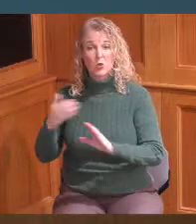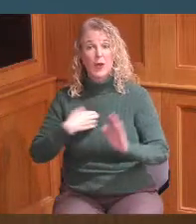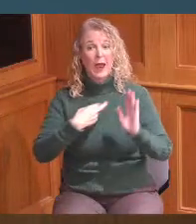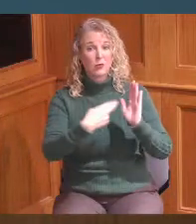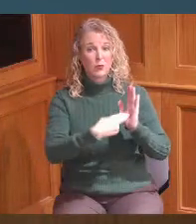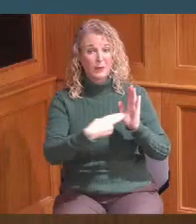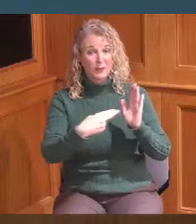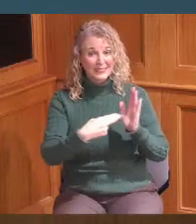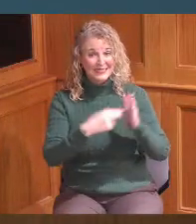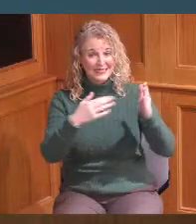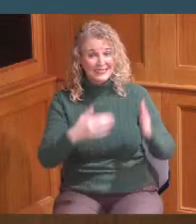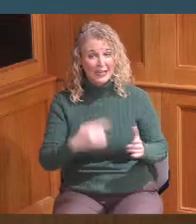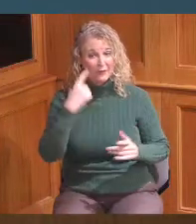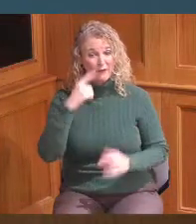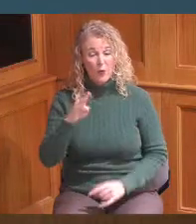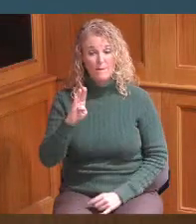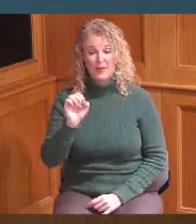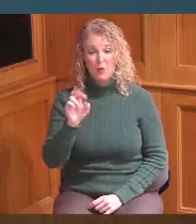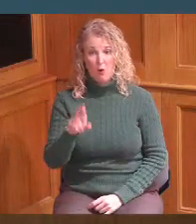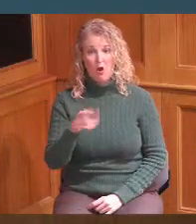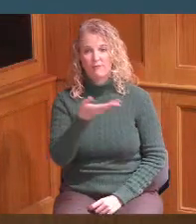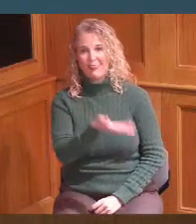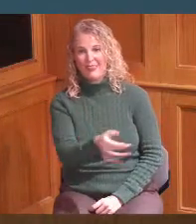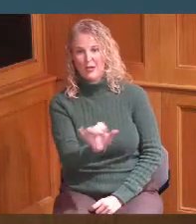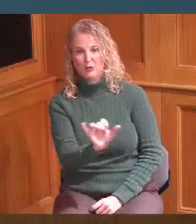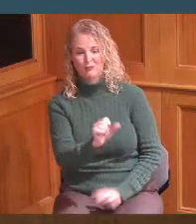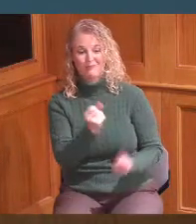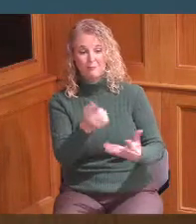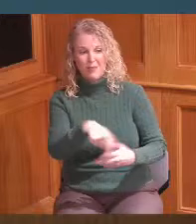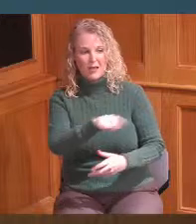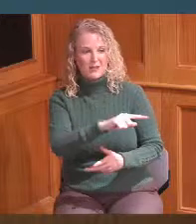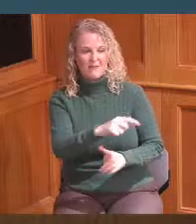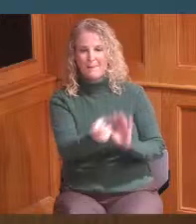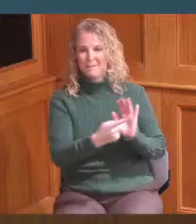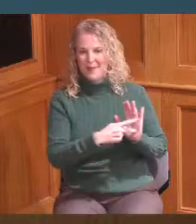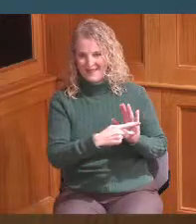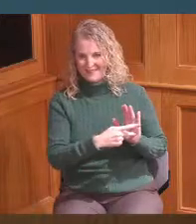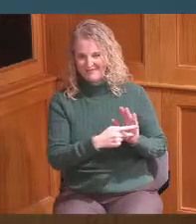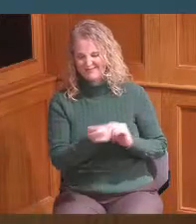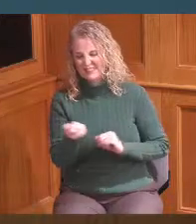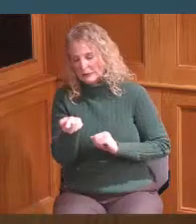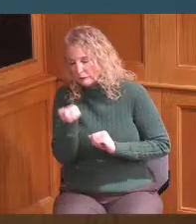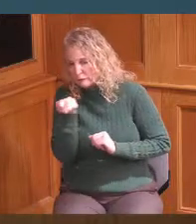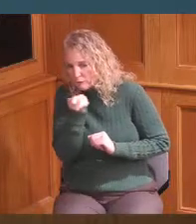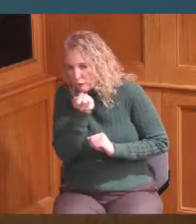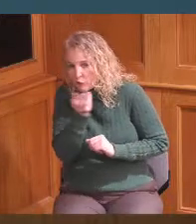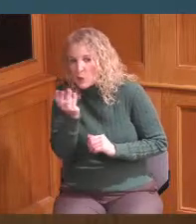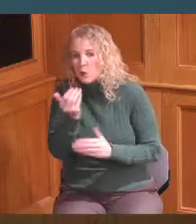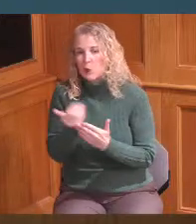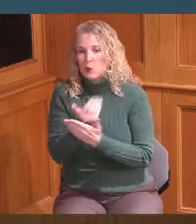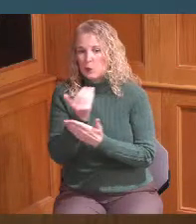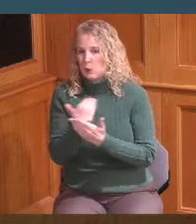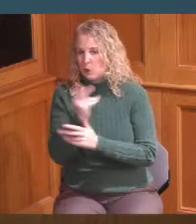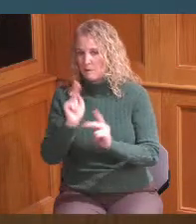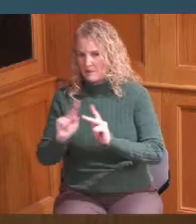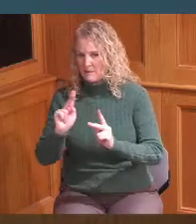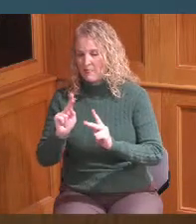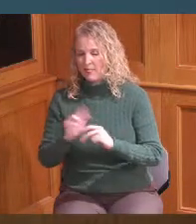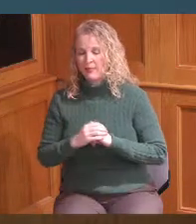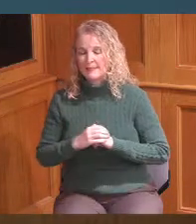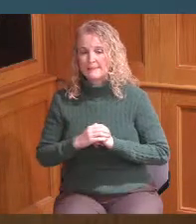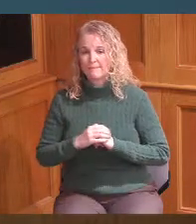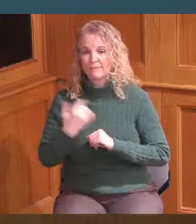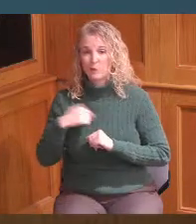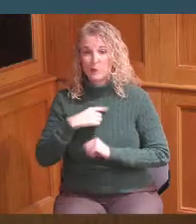BOR sworn in as well, many of whom are returning, and then there are a couple of few board members that are going to be new.